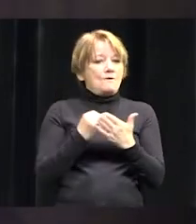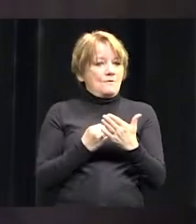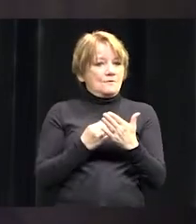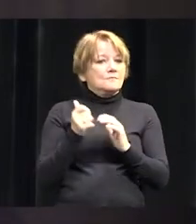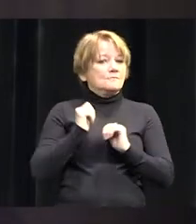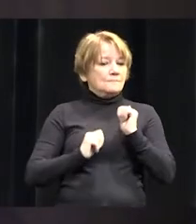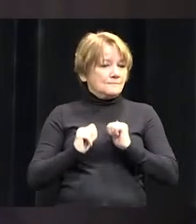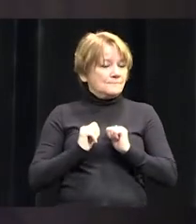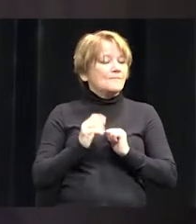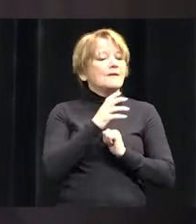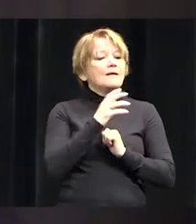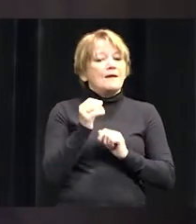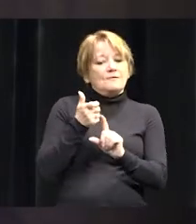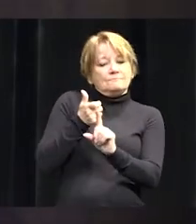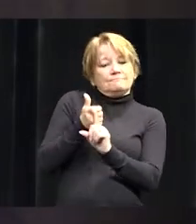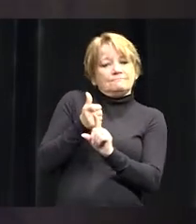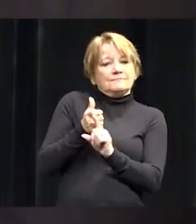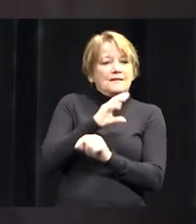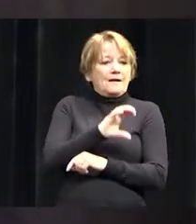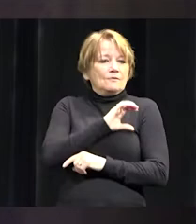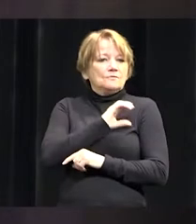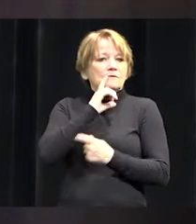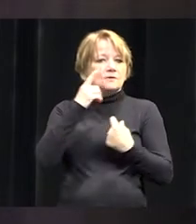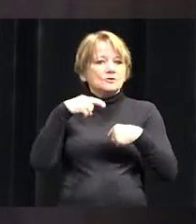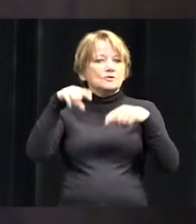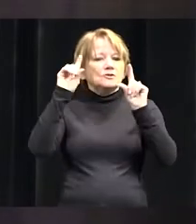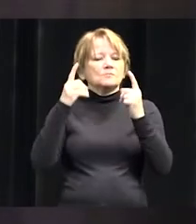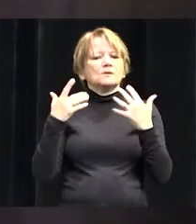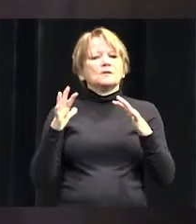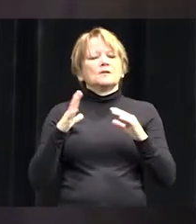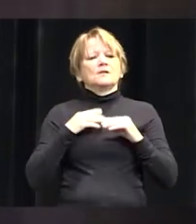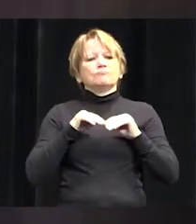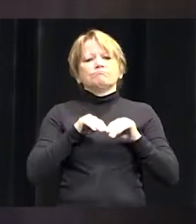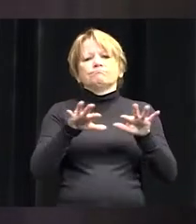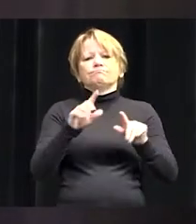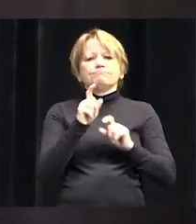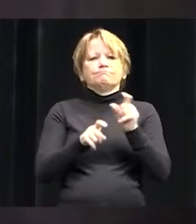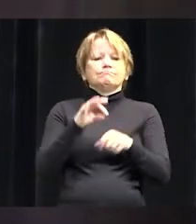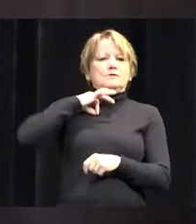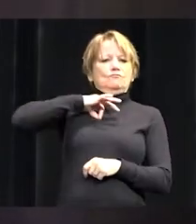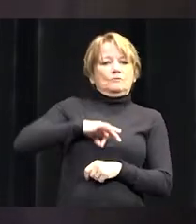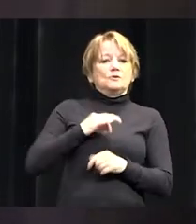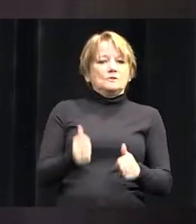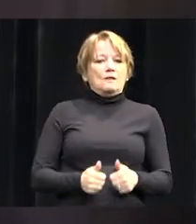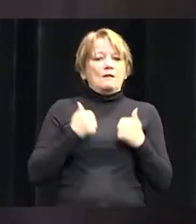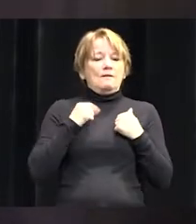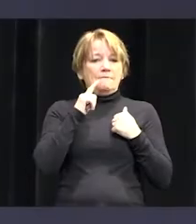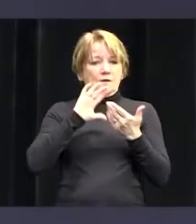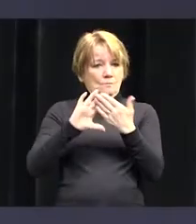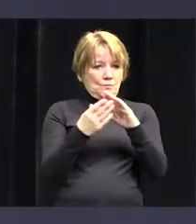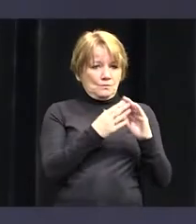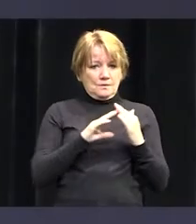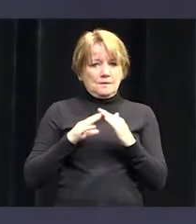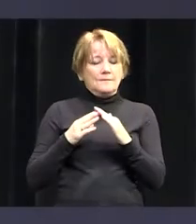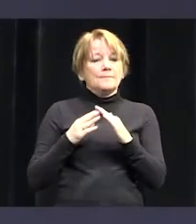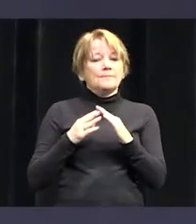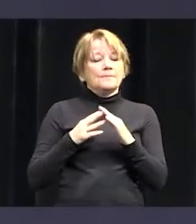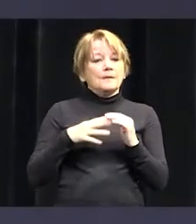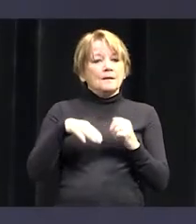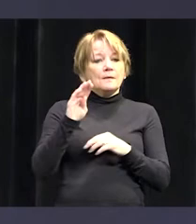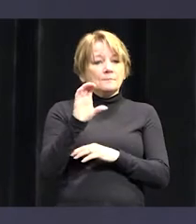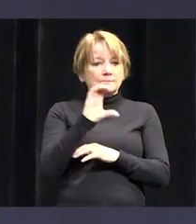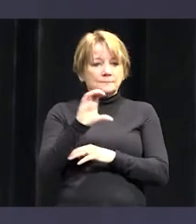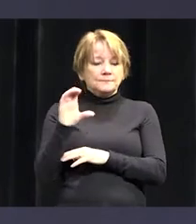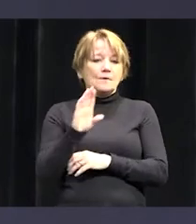arts and whose character and achievements have enriched the life of our community the bristol